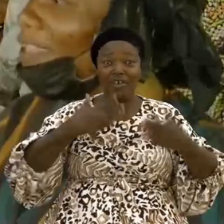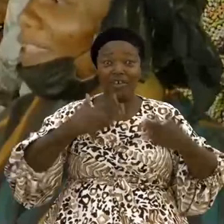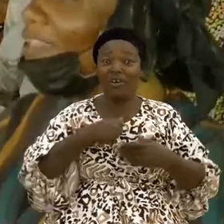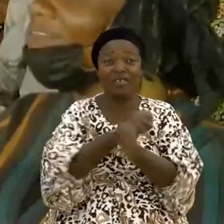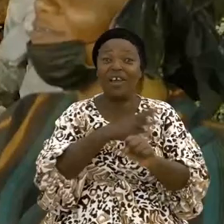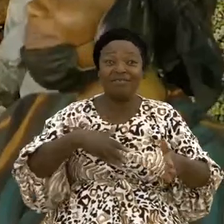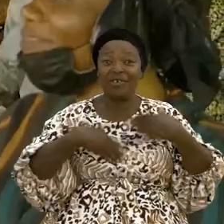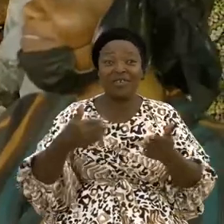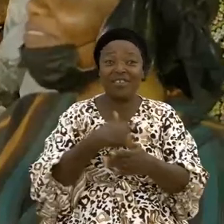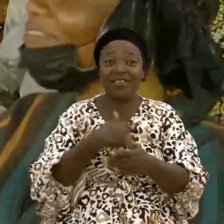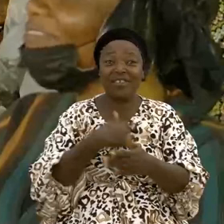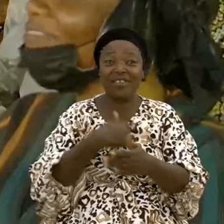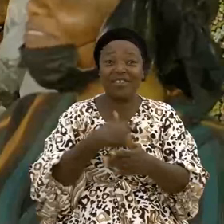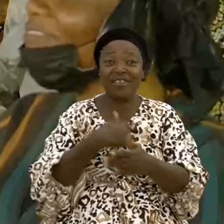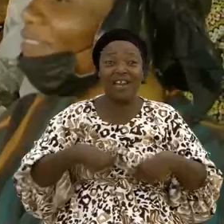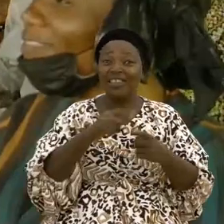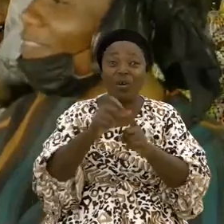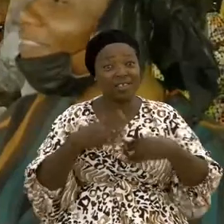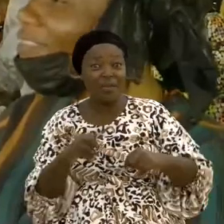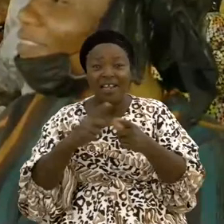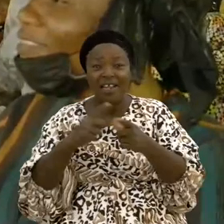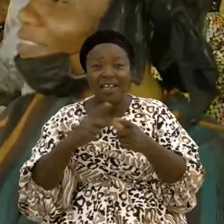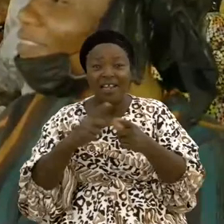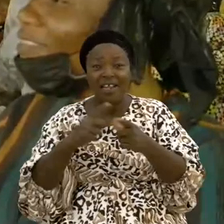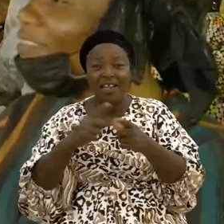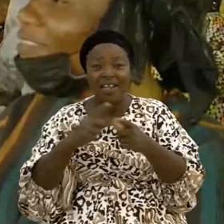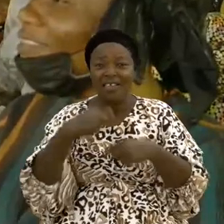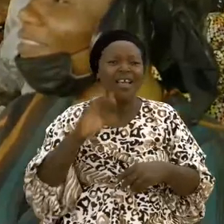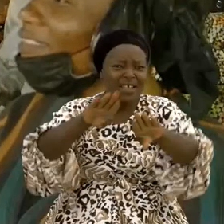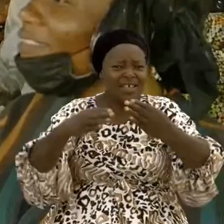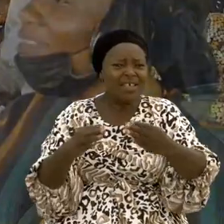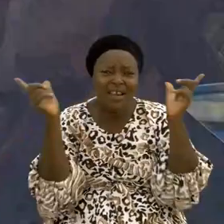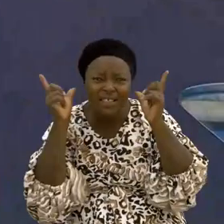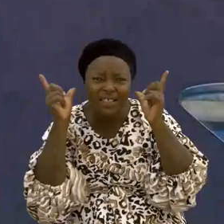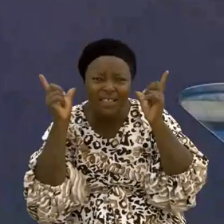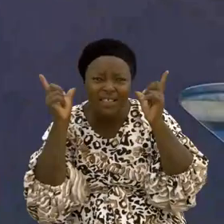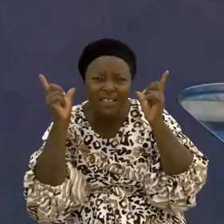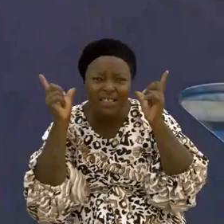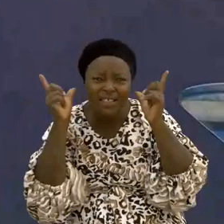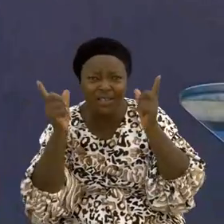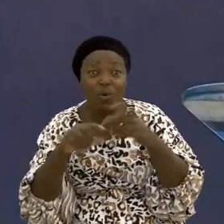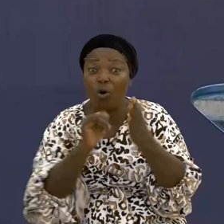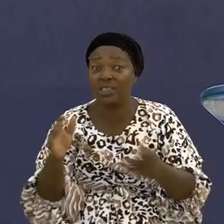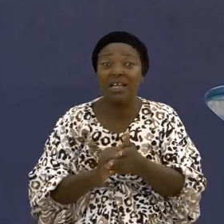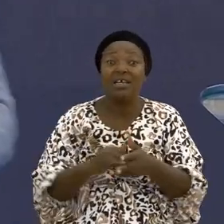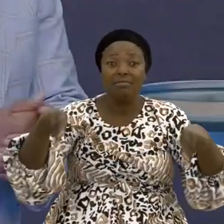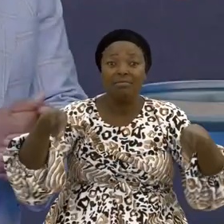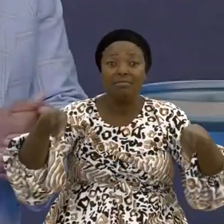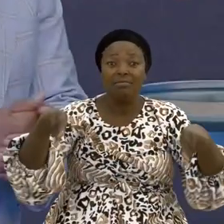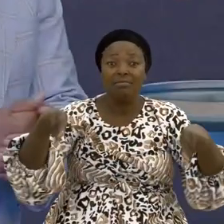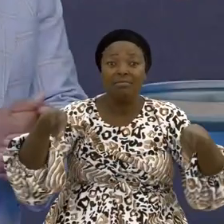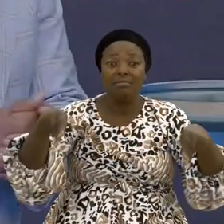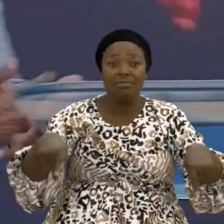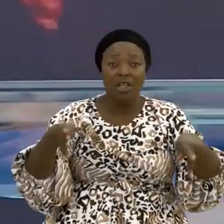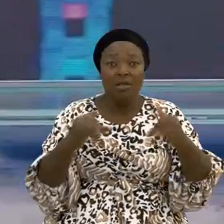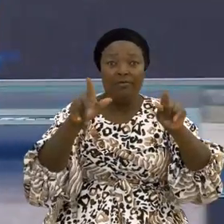The word has come. And it says, they gave heed to those things which Philip spake. When